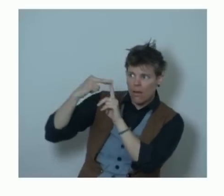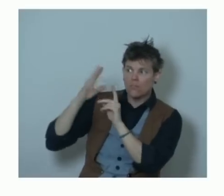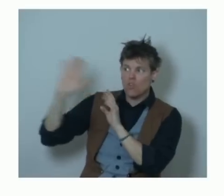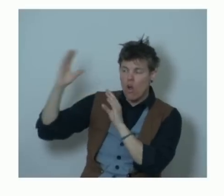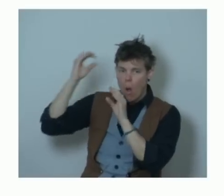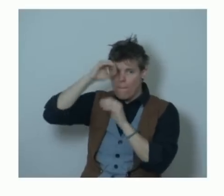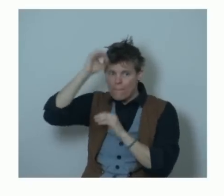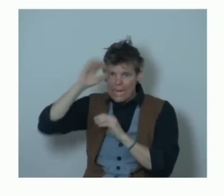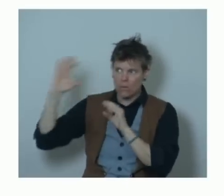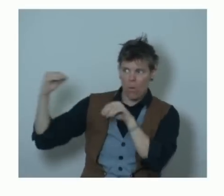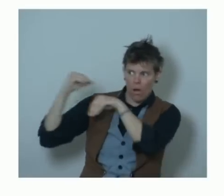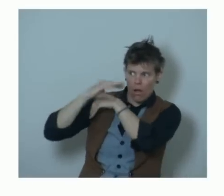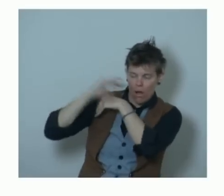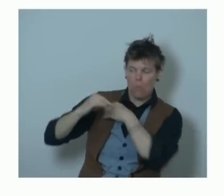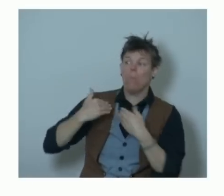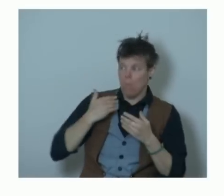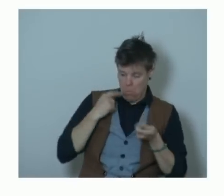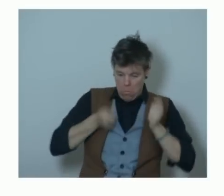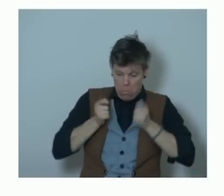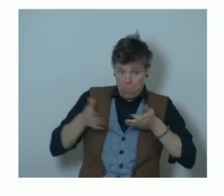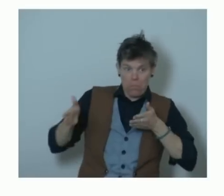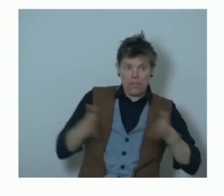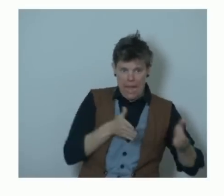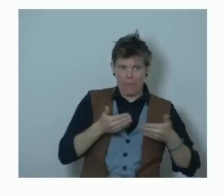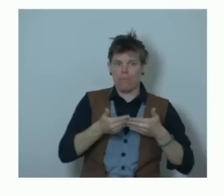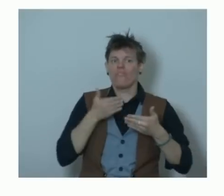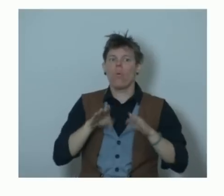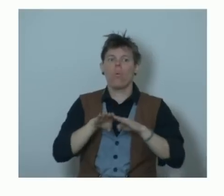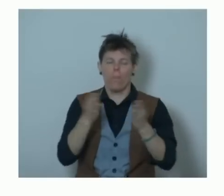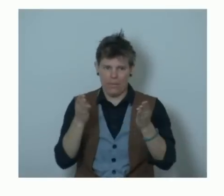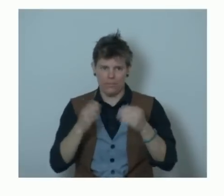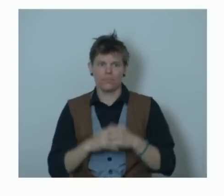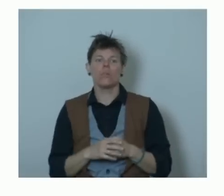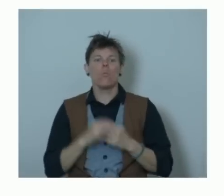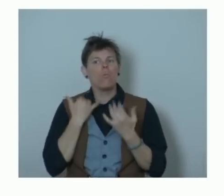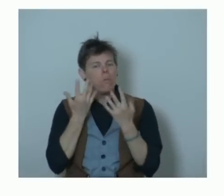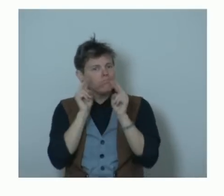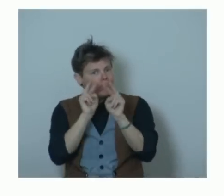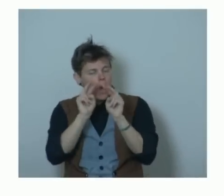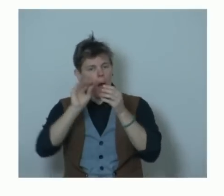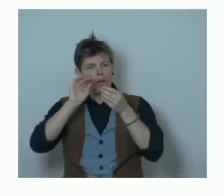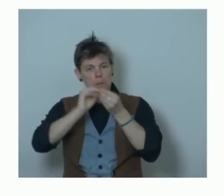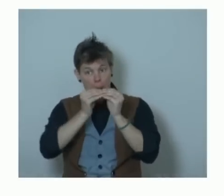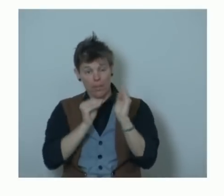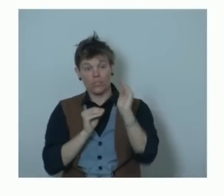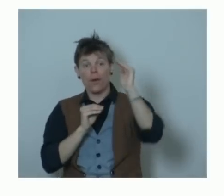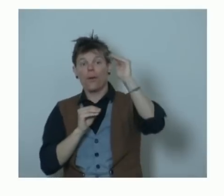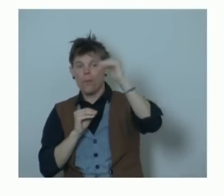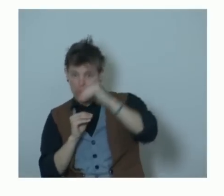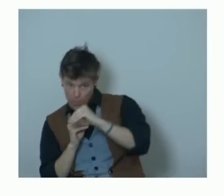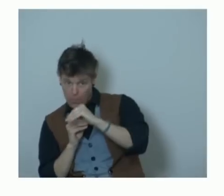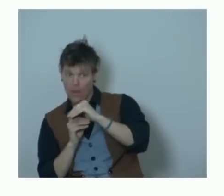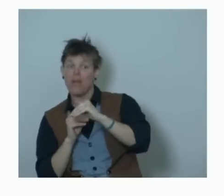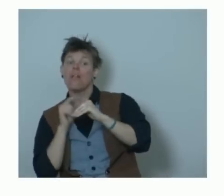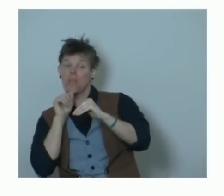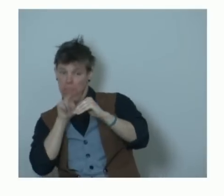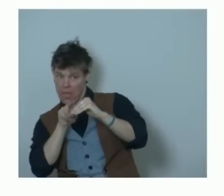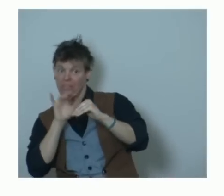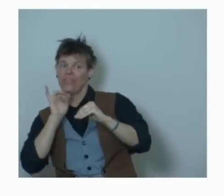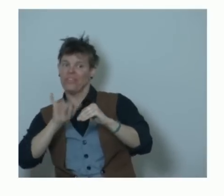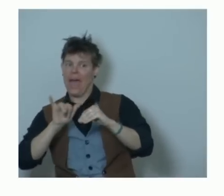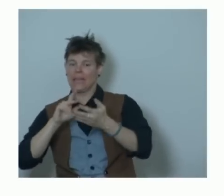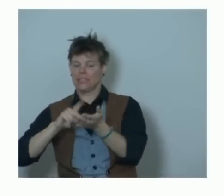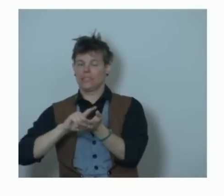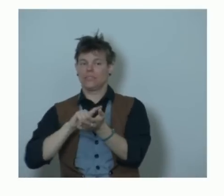rates need to be declining, and we're working on the numbers for that. Our doubling rate also, we want to continue